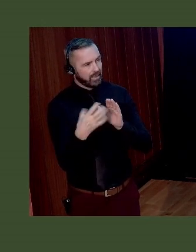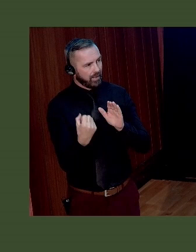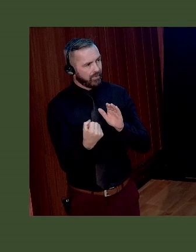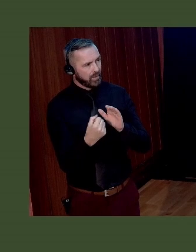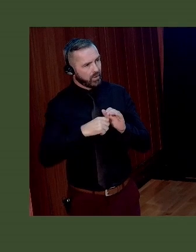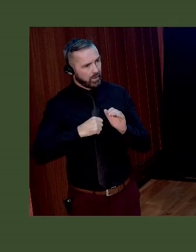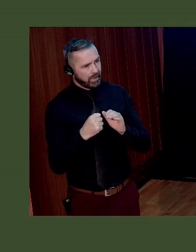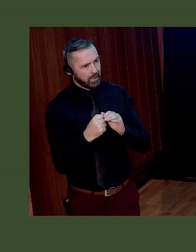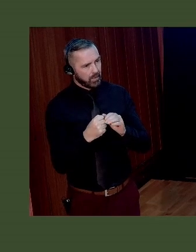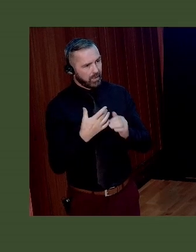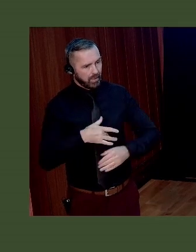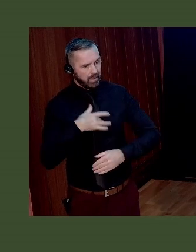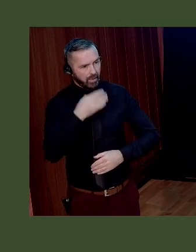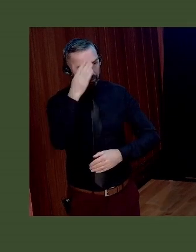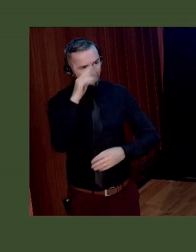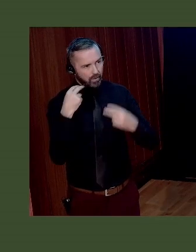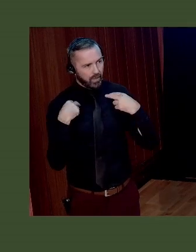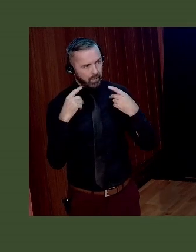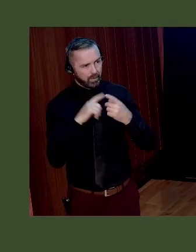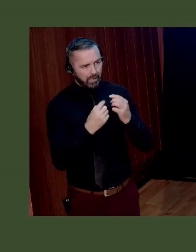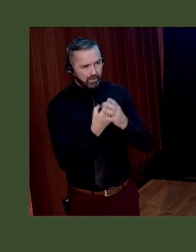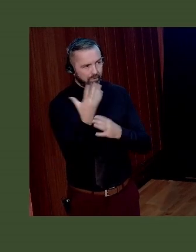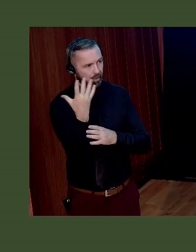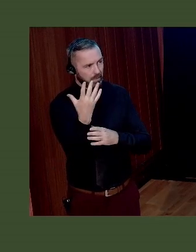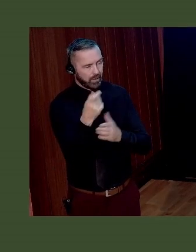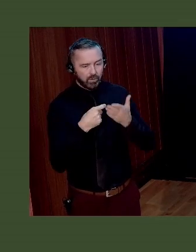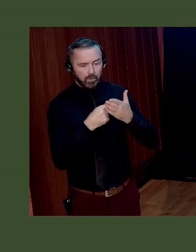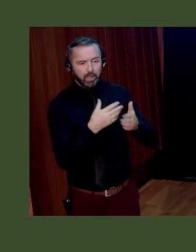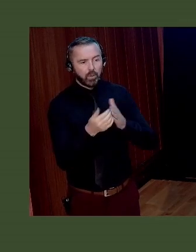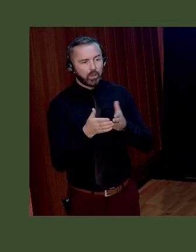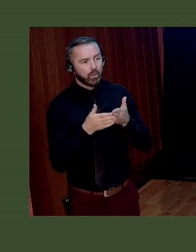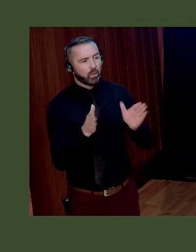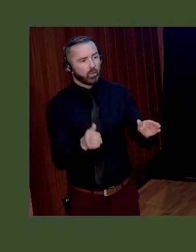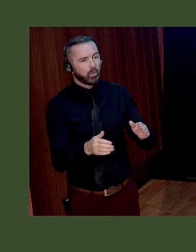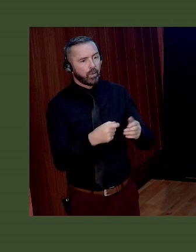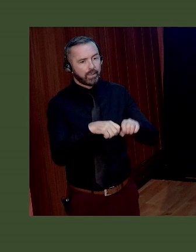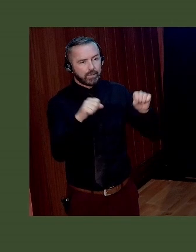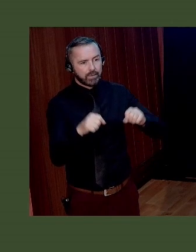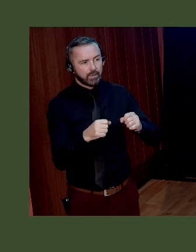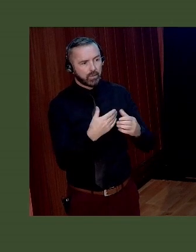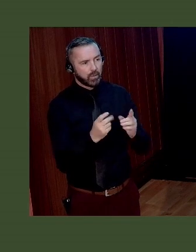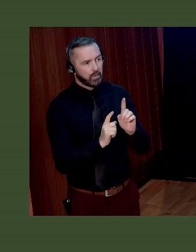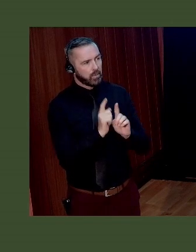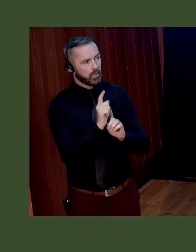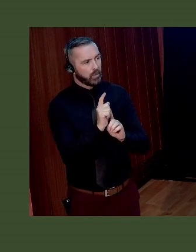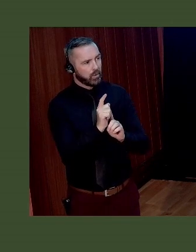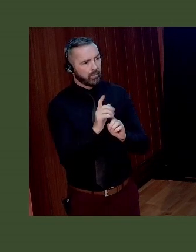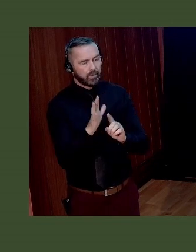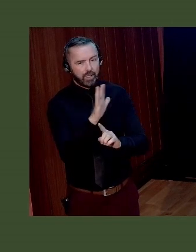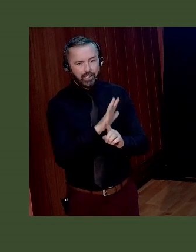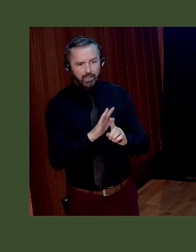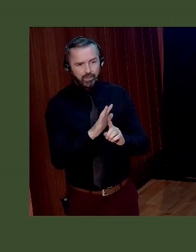to maintain the Irish language and to enrich it. The commission recommended a wide range of practical measures to improve matters in